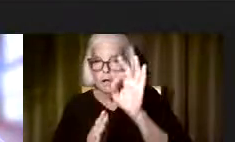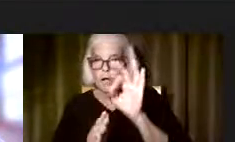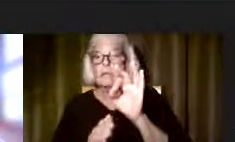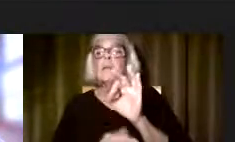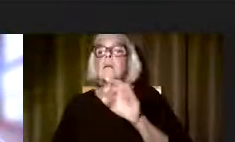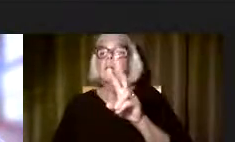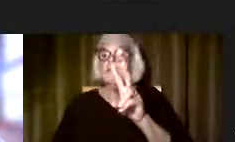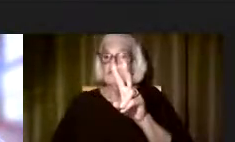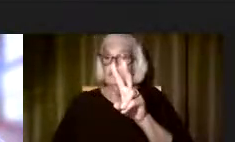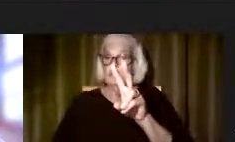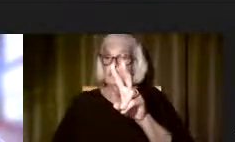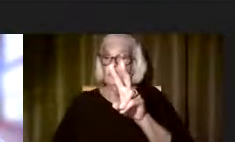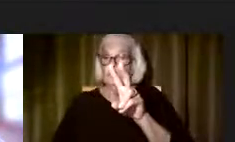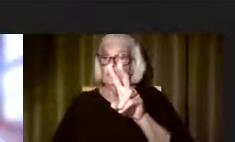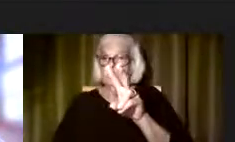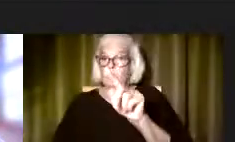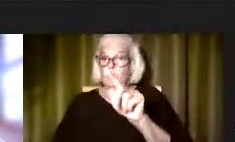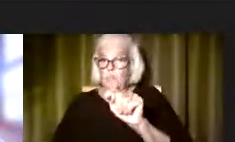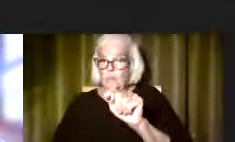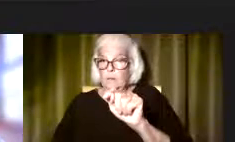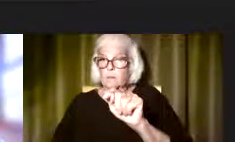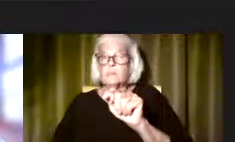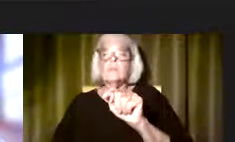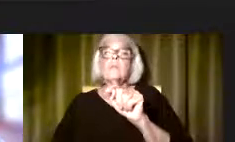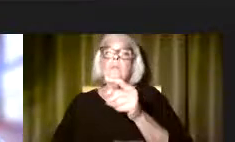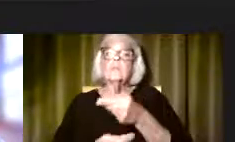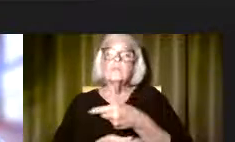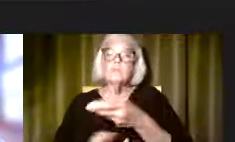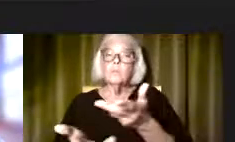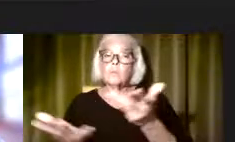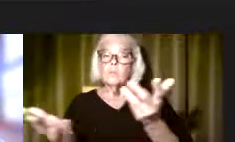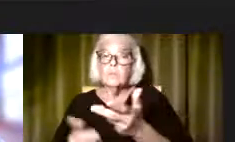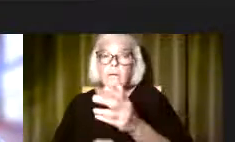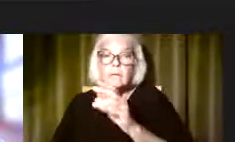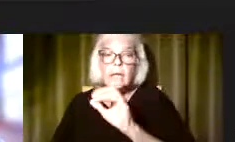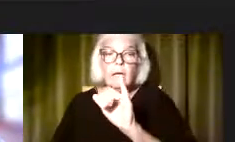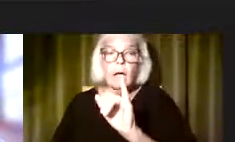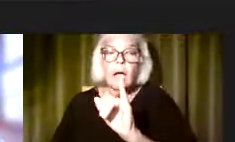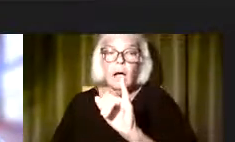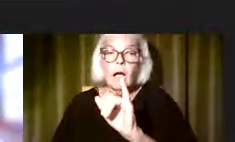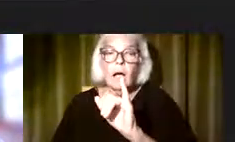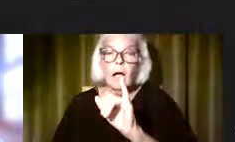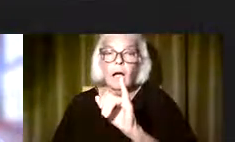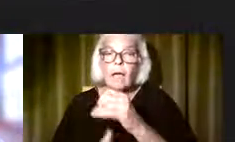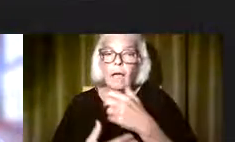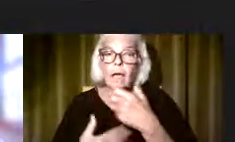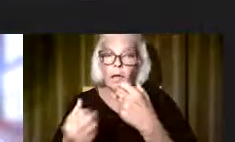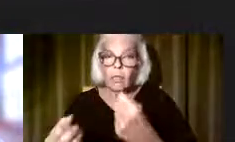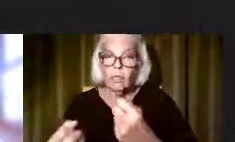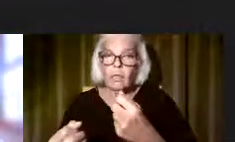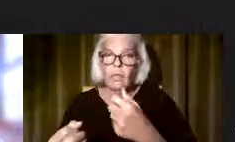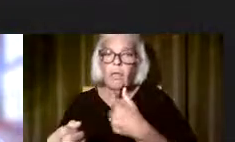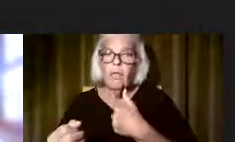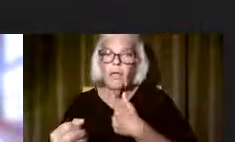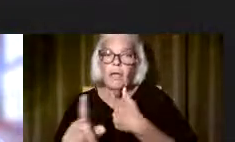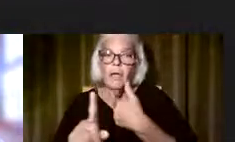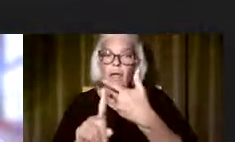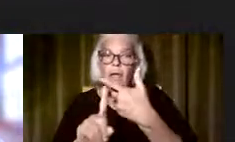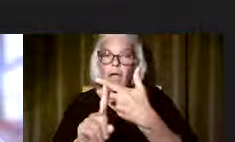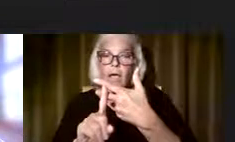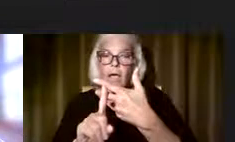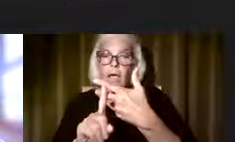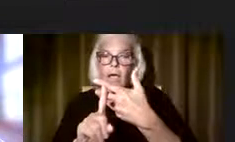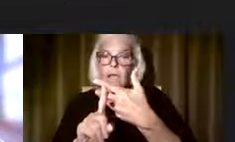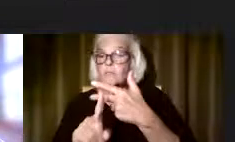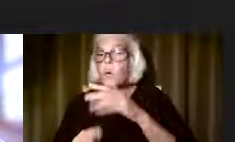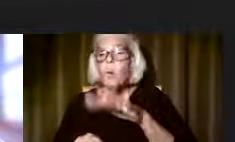been distributing have been iHealth in the past. So they've received a 3-month expiration date of the printed date on the